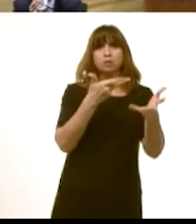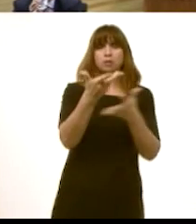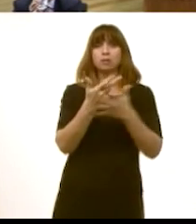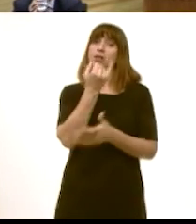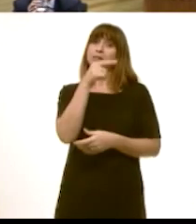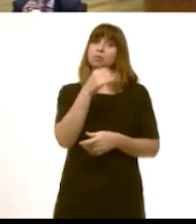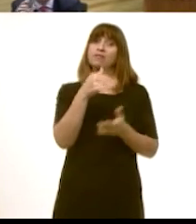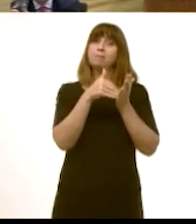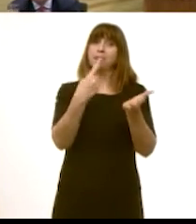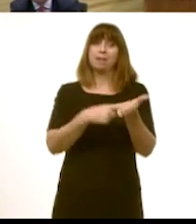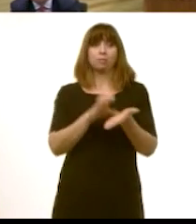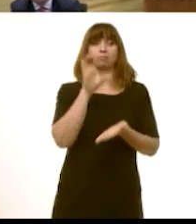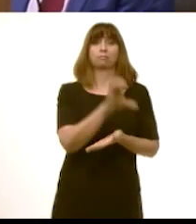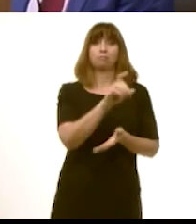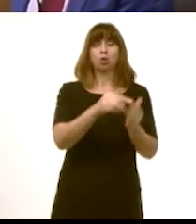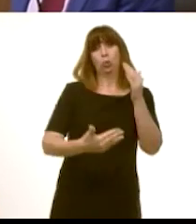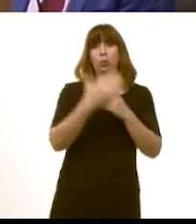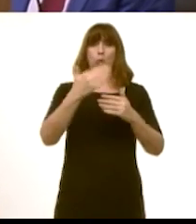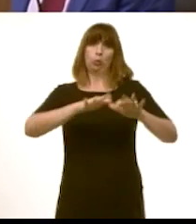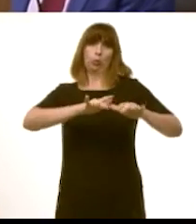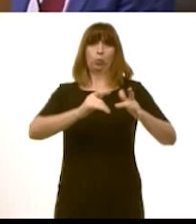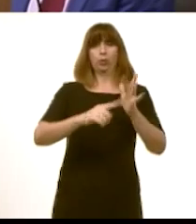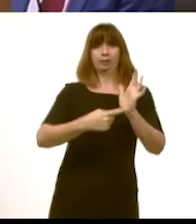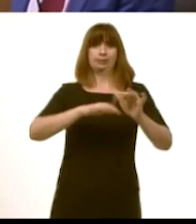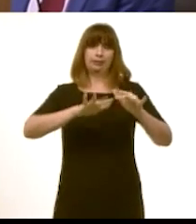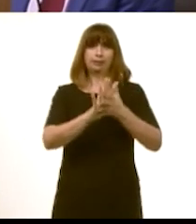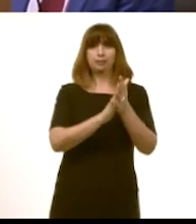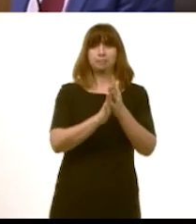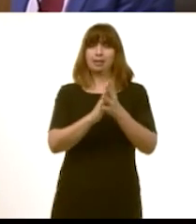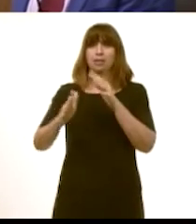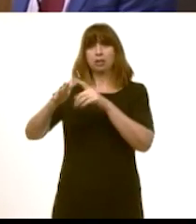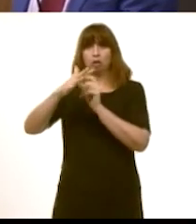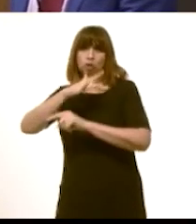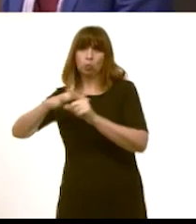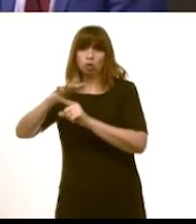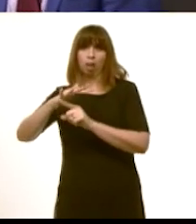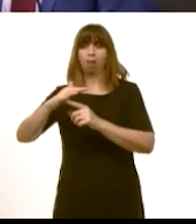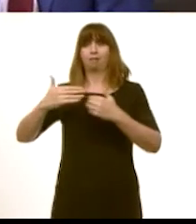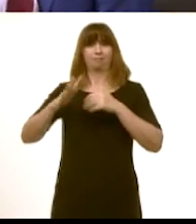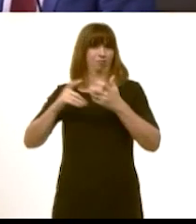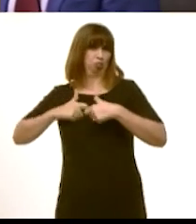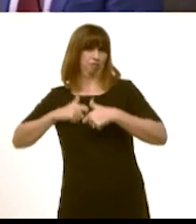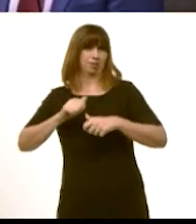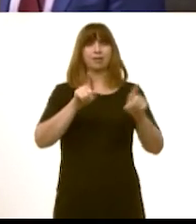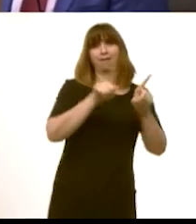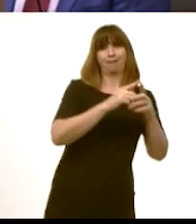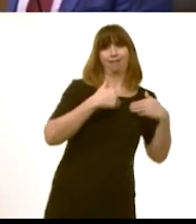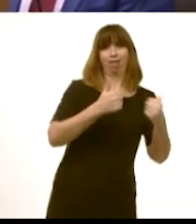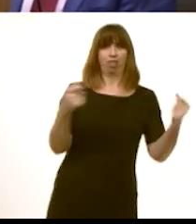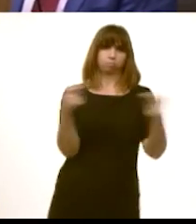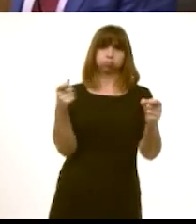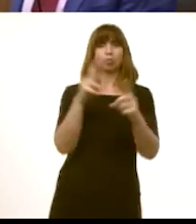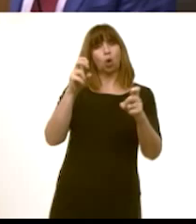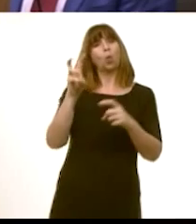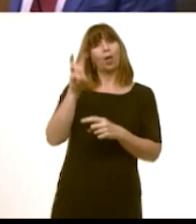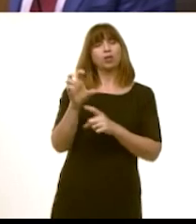million in a new IT system that will allow health and social care practitioners to share information instantly. It's called the Welsh